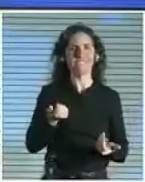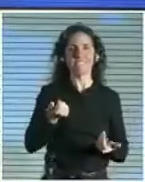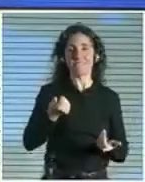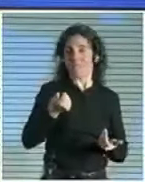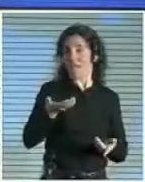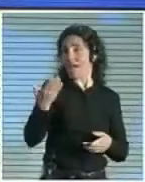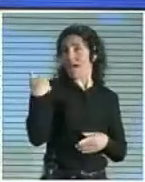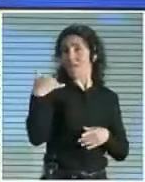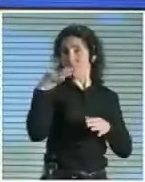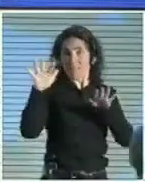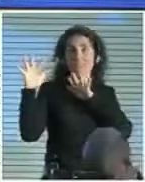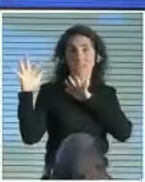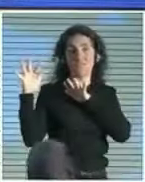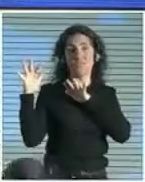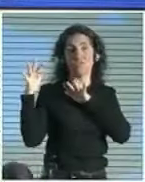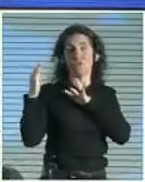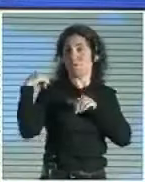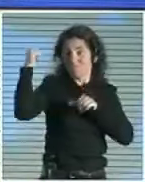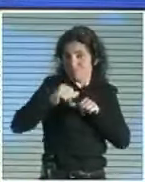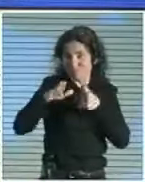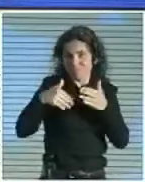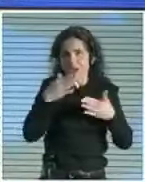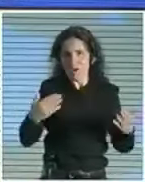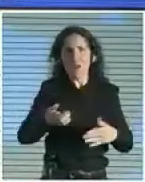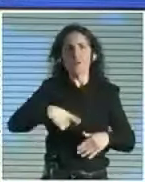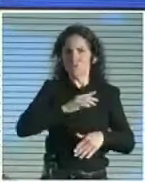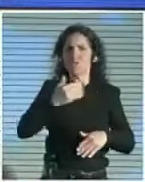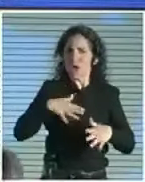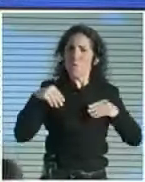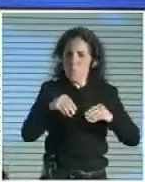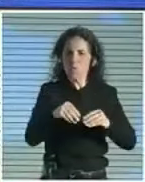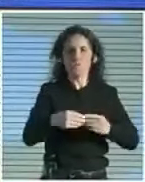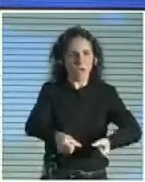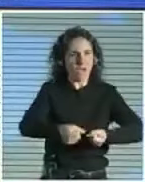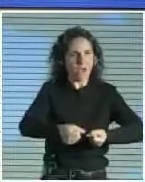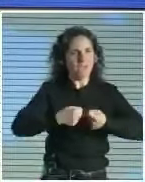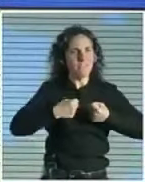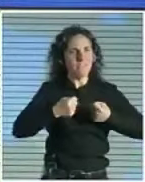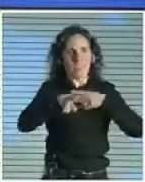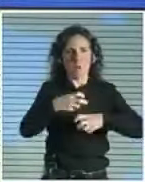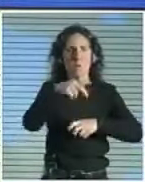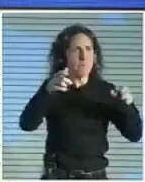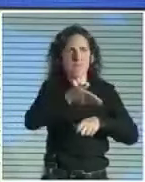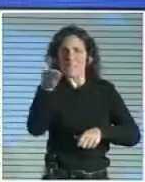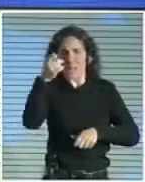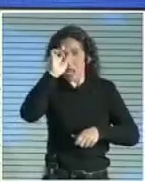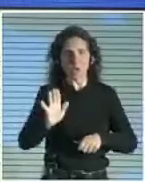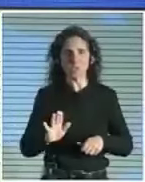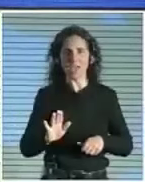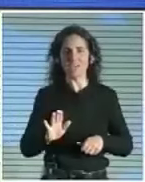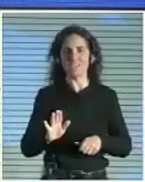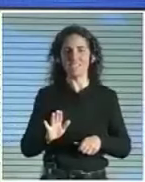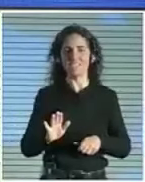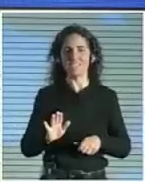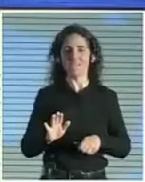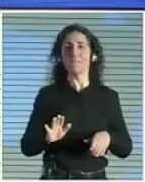but nobody knows. So they pay more for the energy, because renewable energy is more expensive